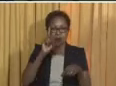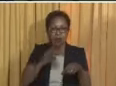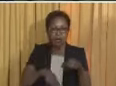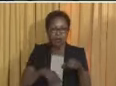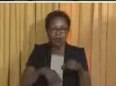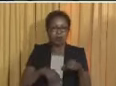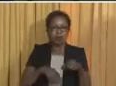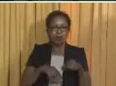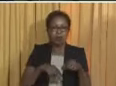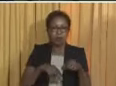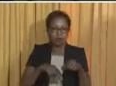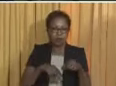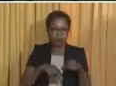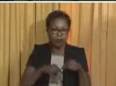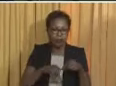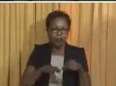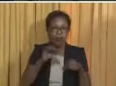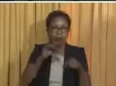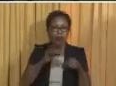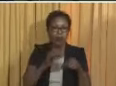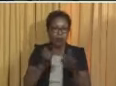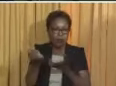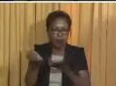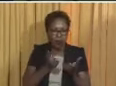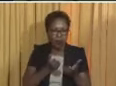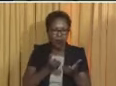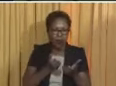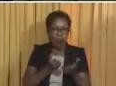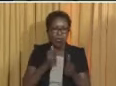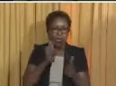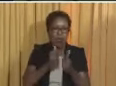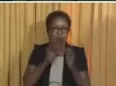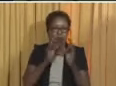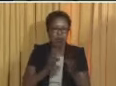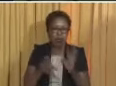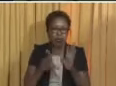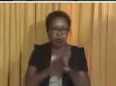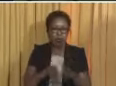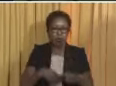mandatory requirement when there is no law providing for the same.